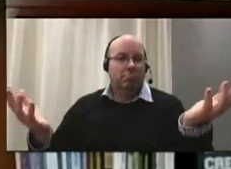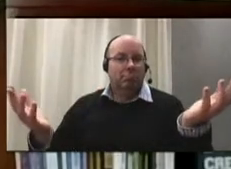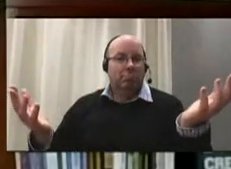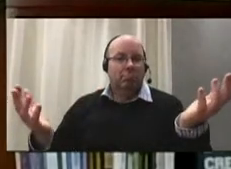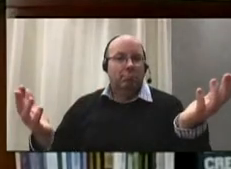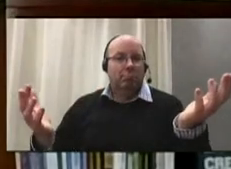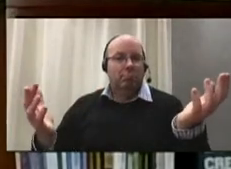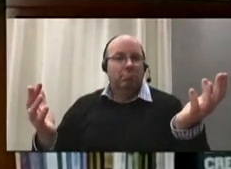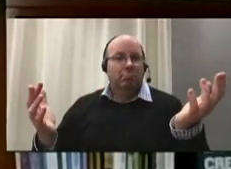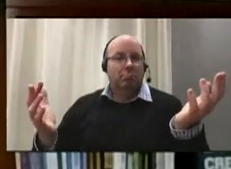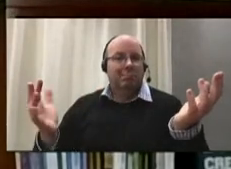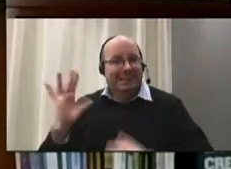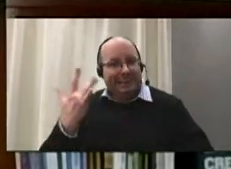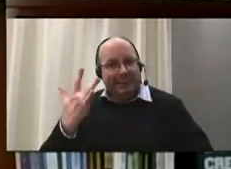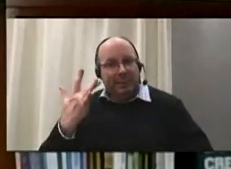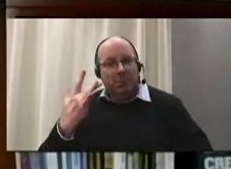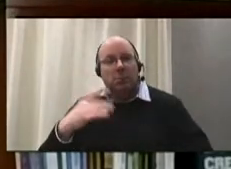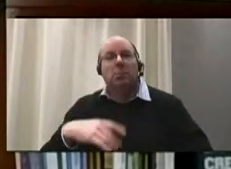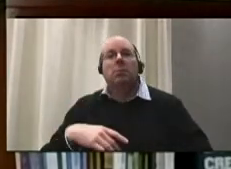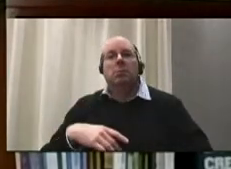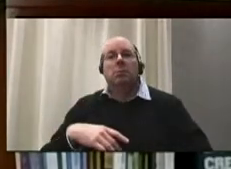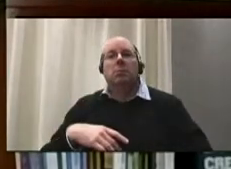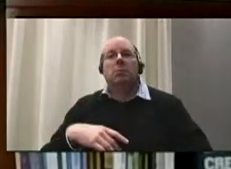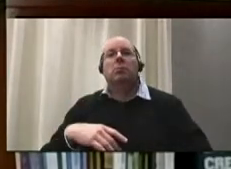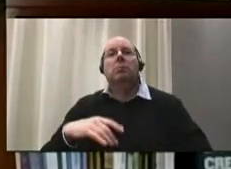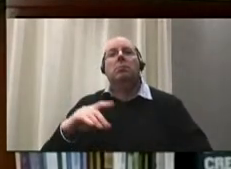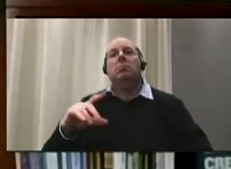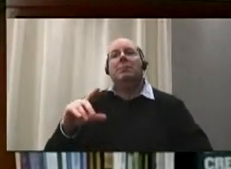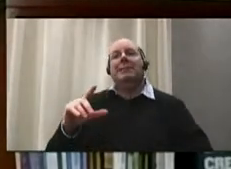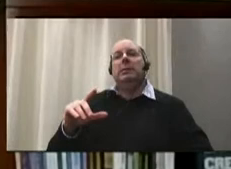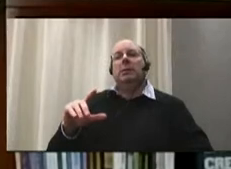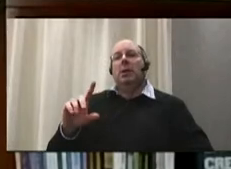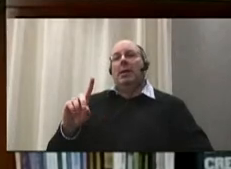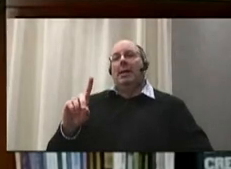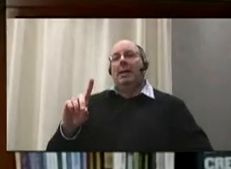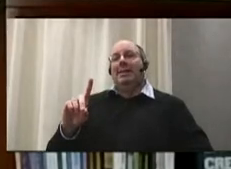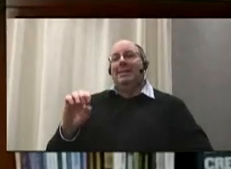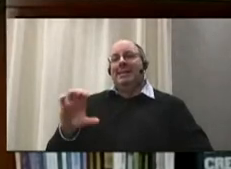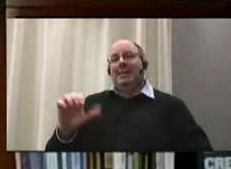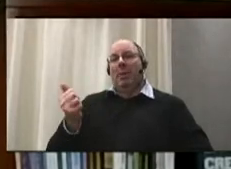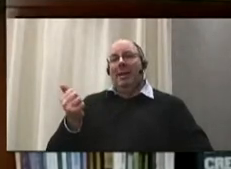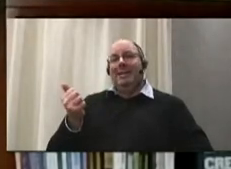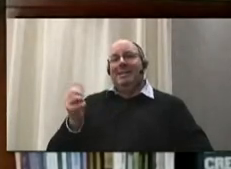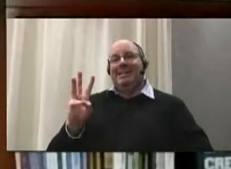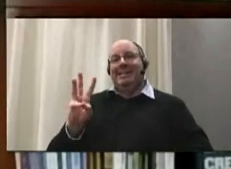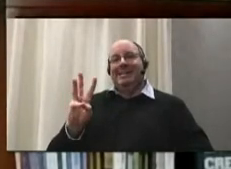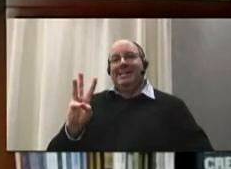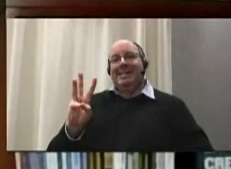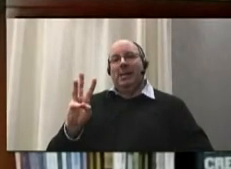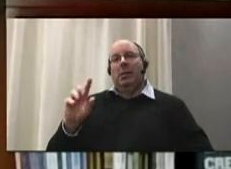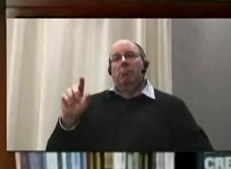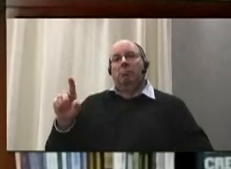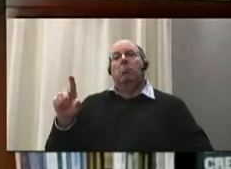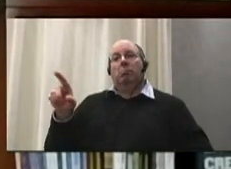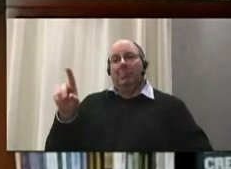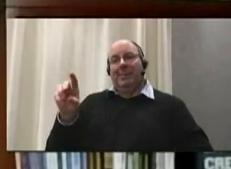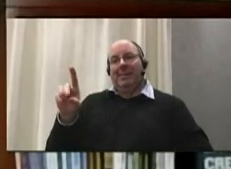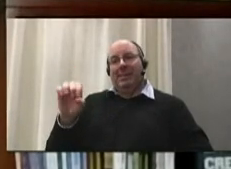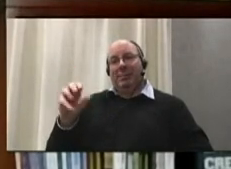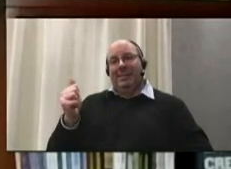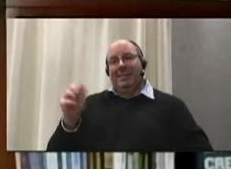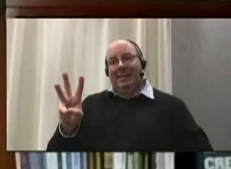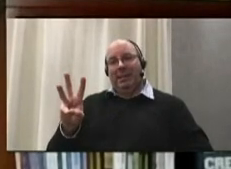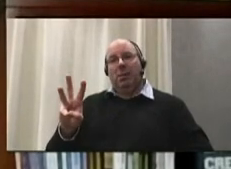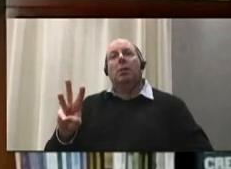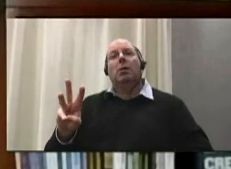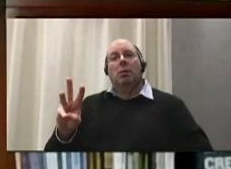Secretary of Education, Miguel Cardona, sent a letter out to educators across the United States, just really saying he wanted to underscore